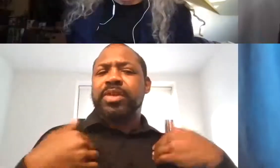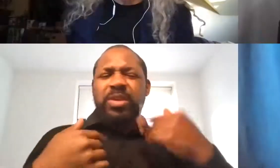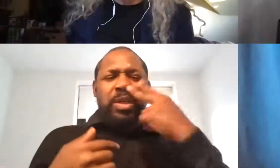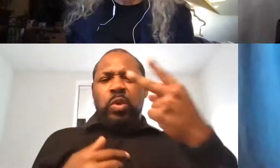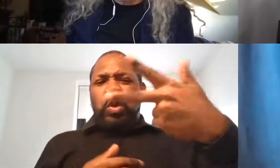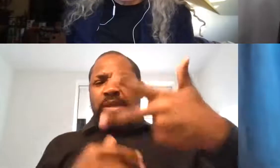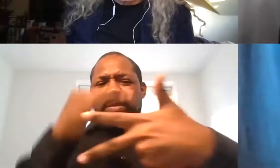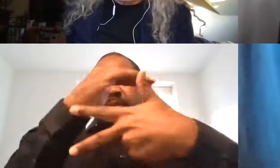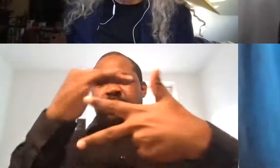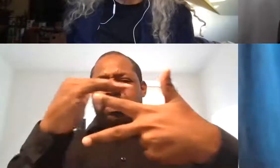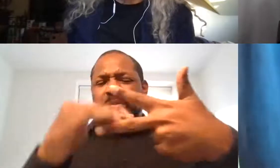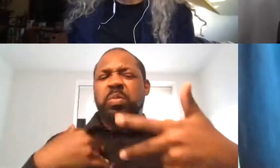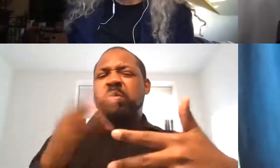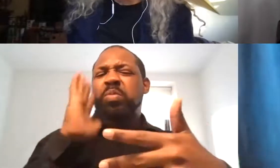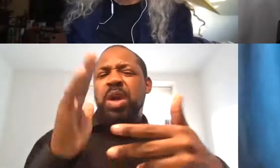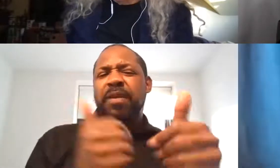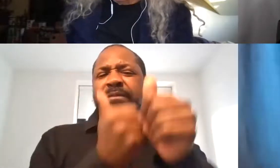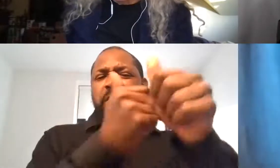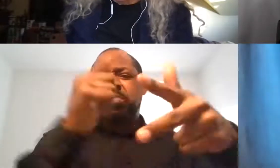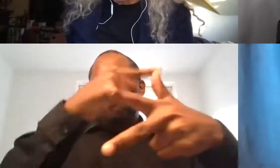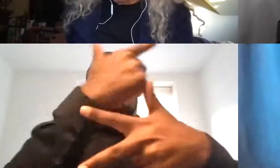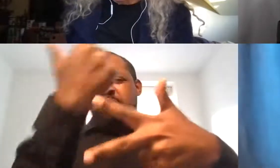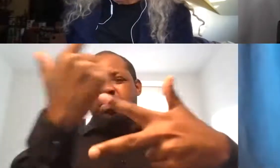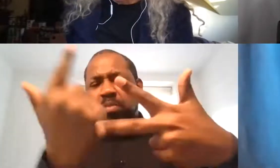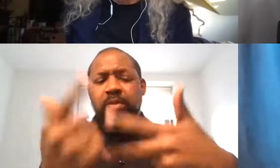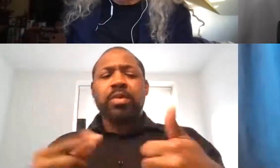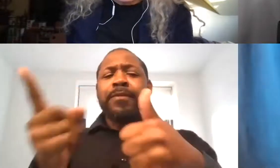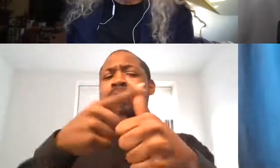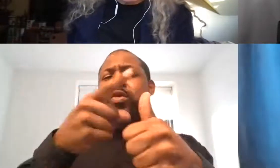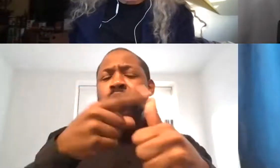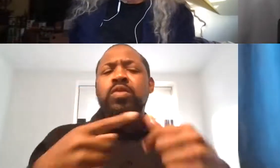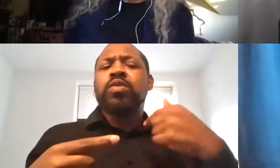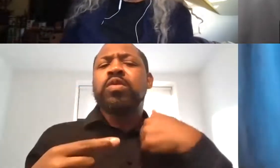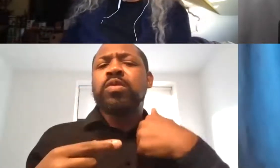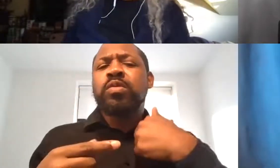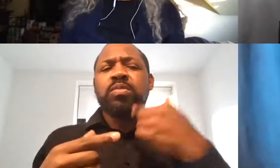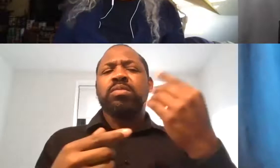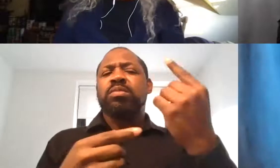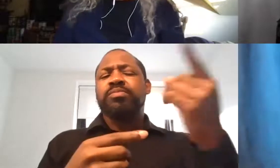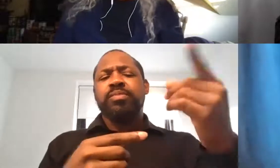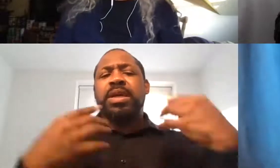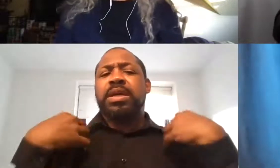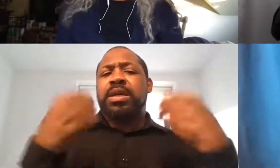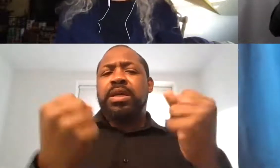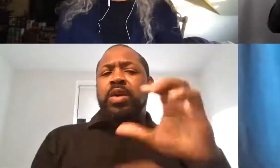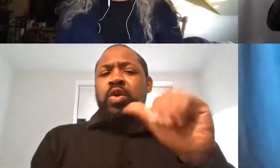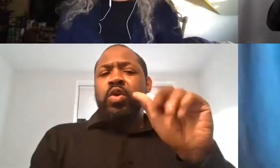saying, yes, hold on. So we have 3 different things. The first